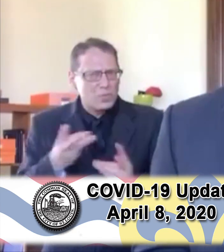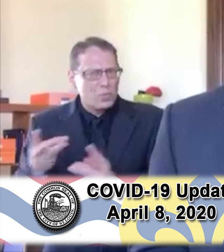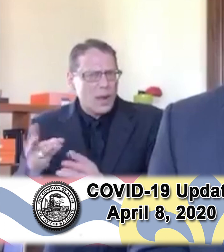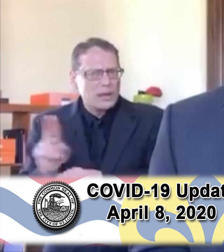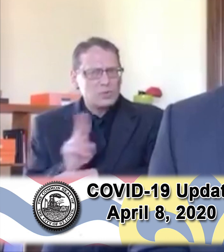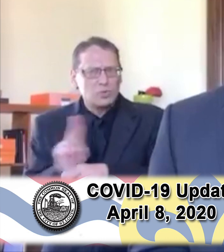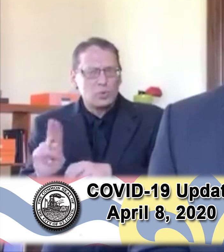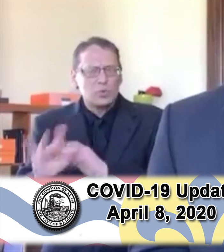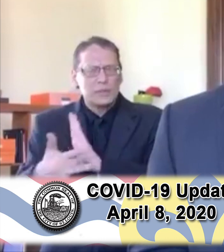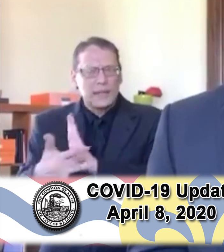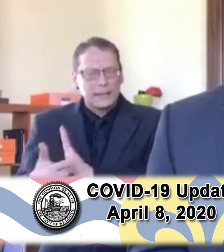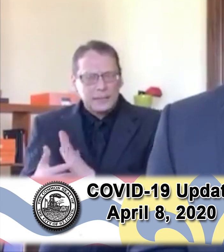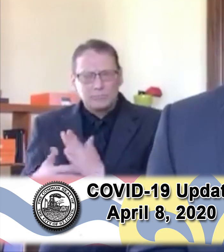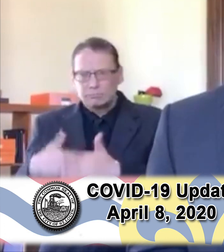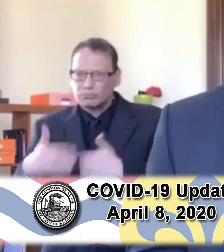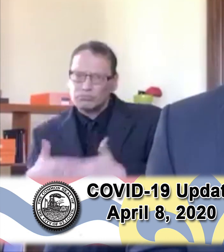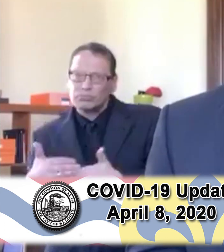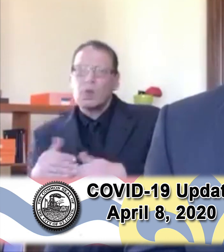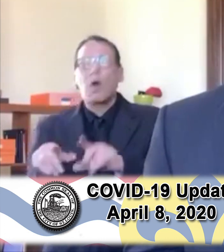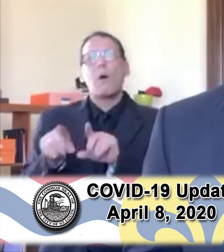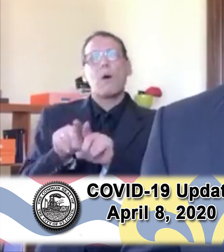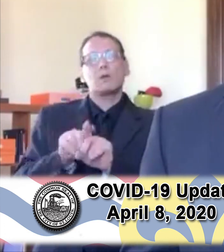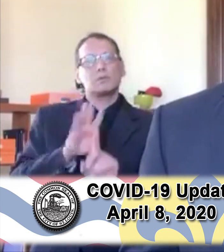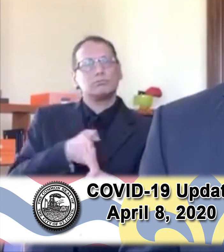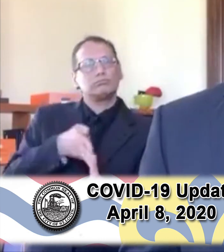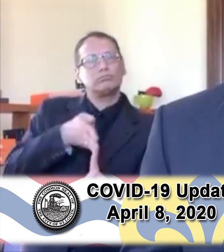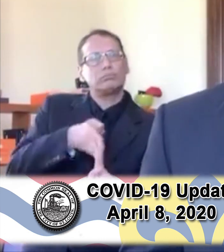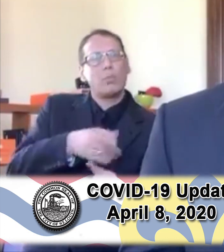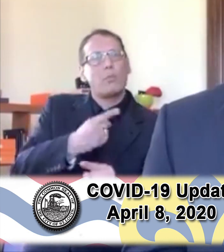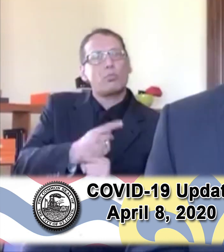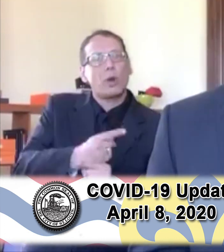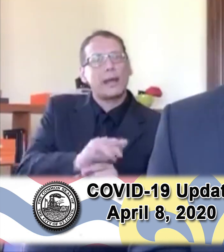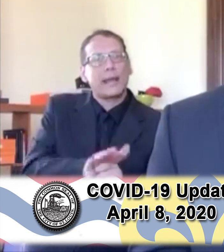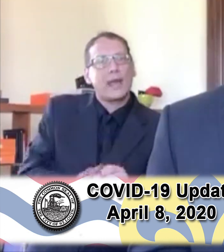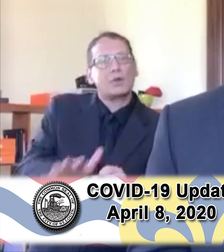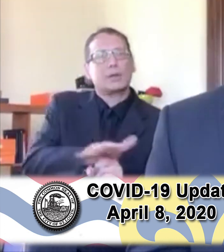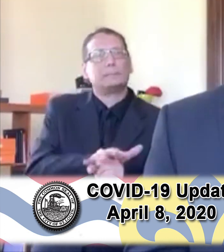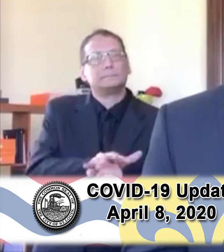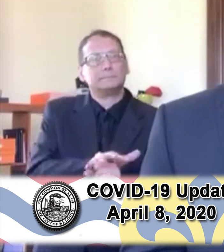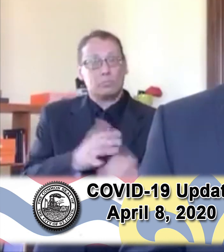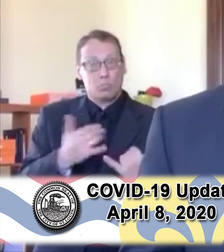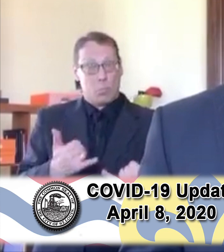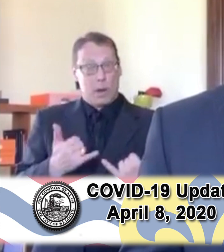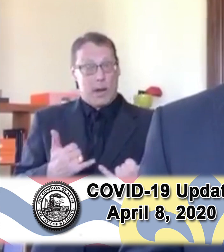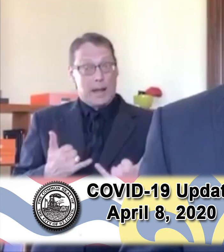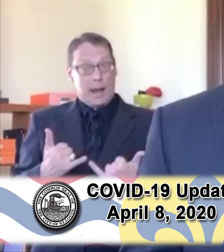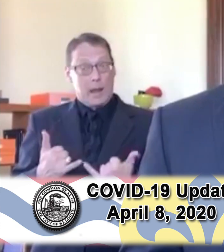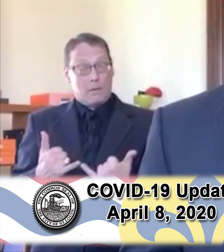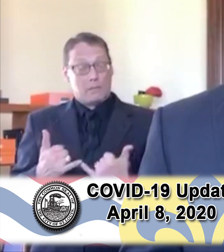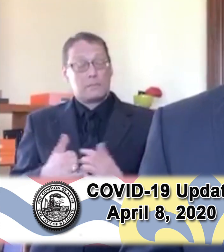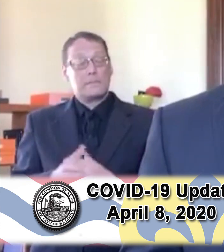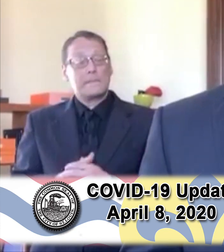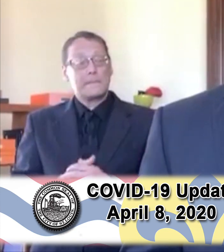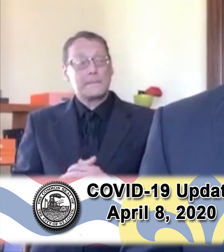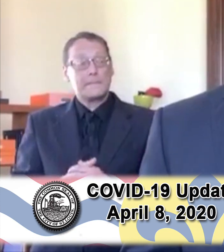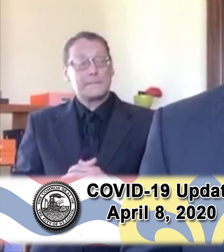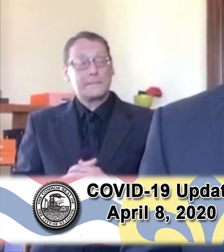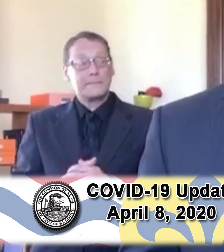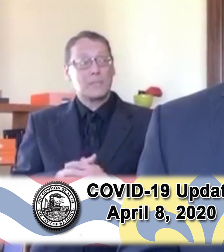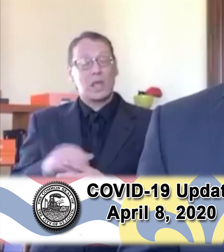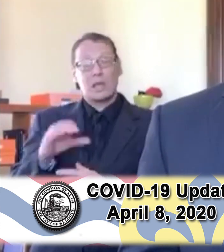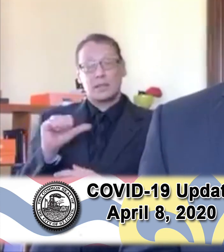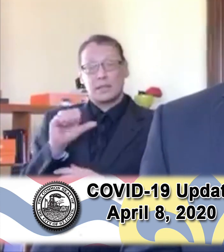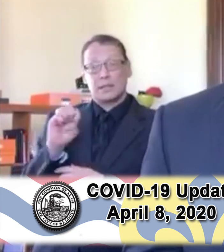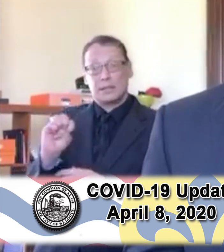the initiative, but we also want to make sure we're targeting the right areas. And so, based on what we're currently seeing, with the increase in